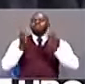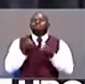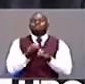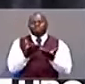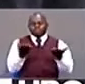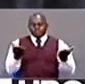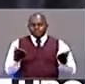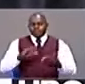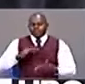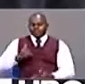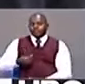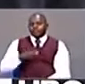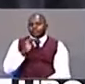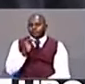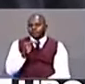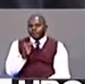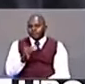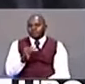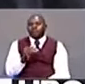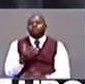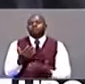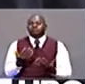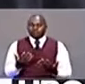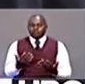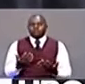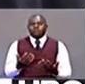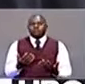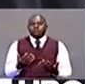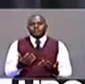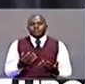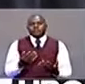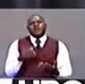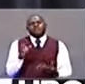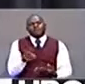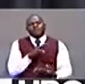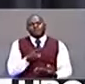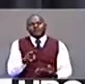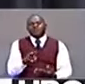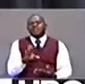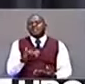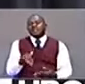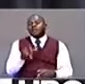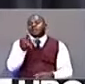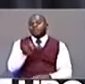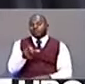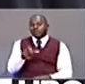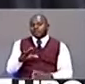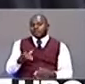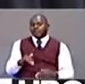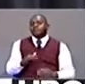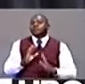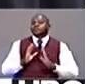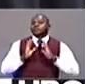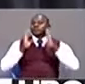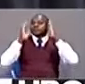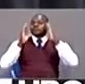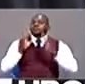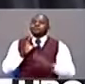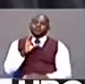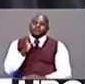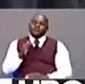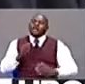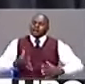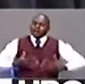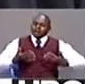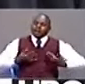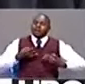And Madam Speaker, as just like any human being, His Grace had his happy